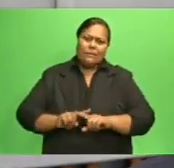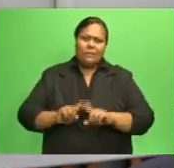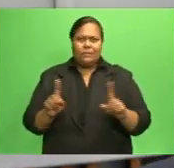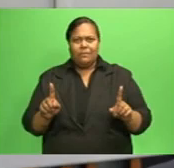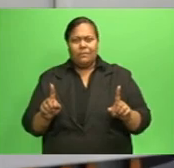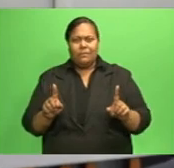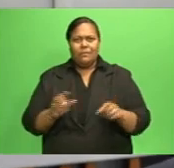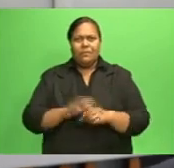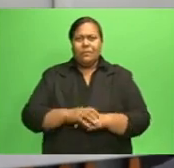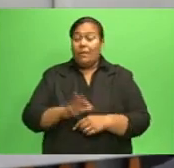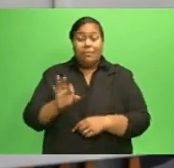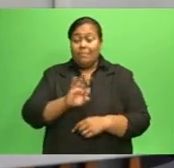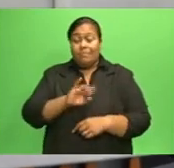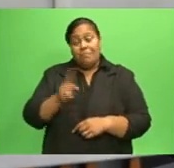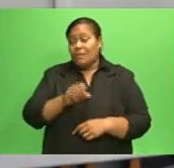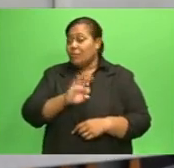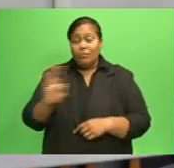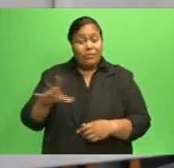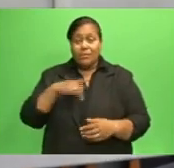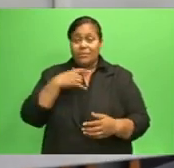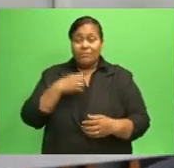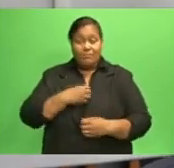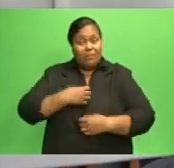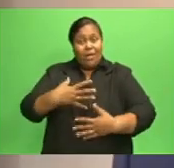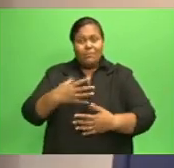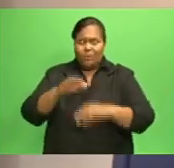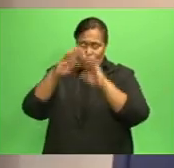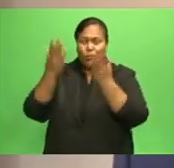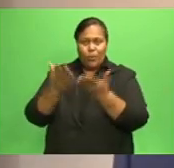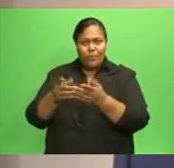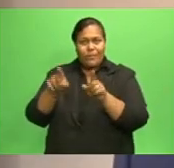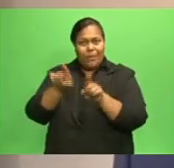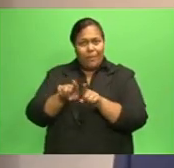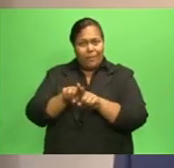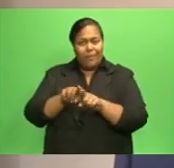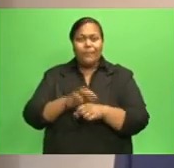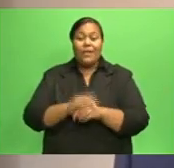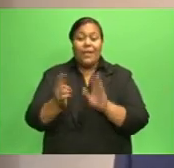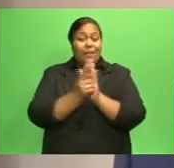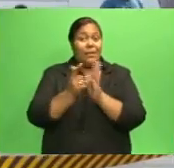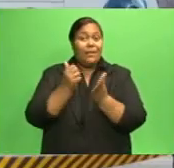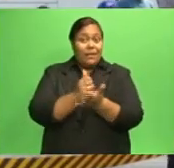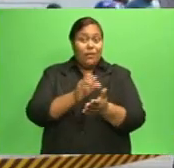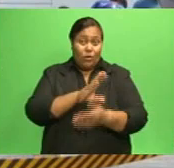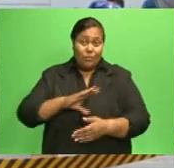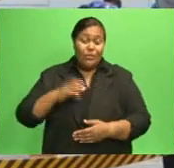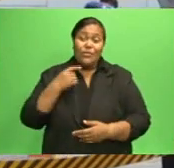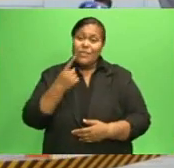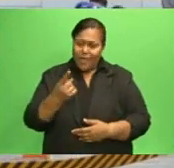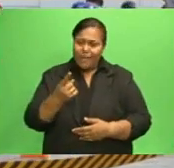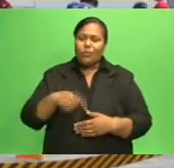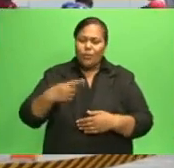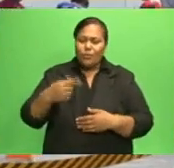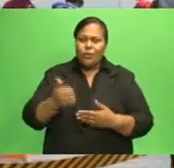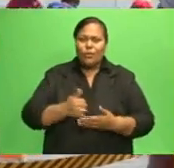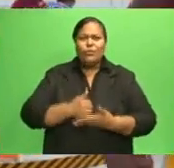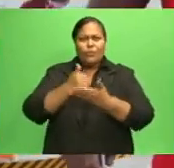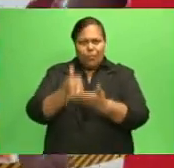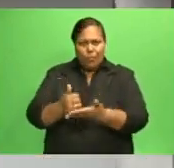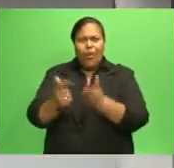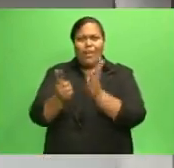It's not surprising. It's the trend around the world. The Legal Aid Commission says it continues to provide legal assistance through